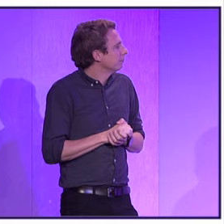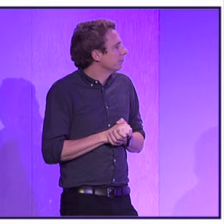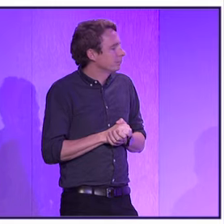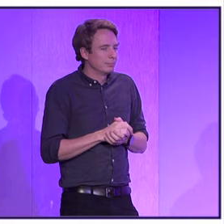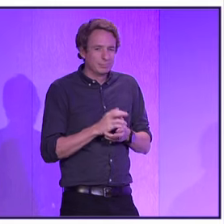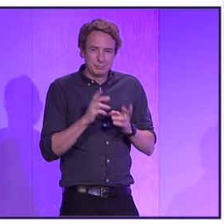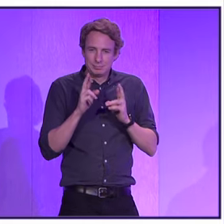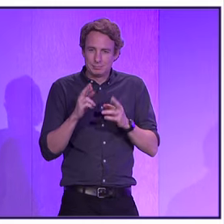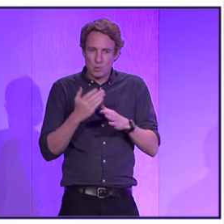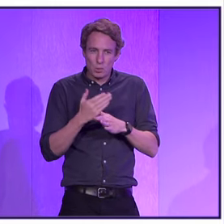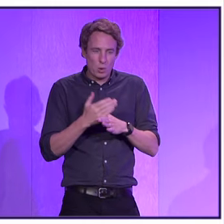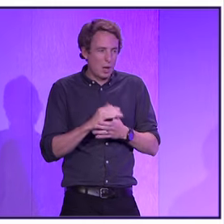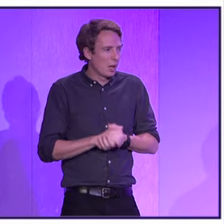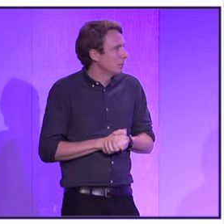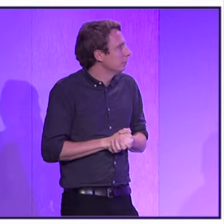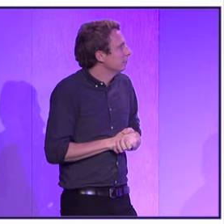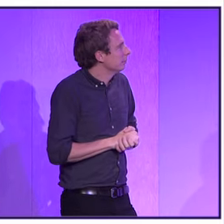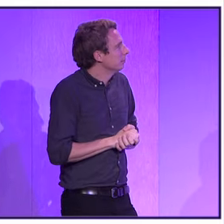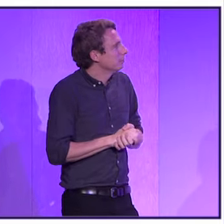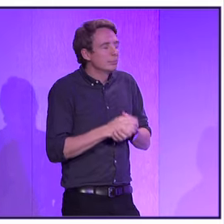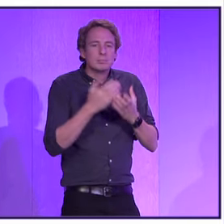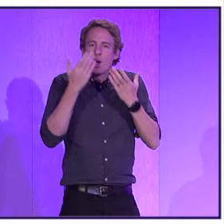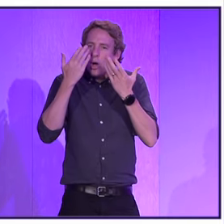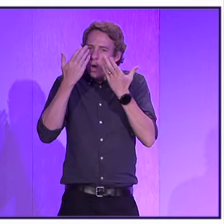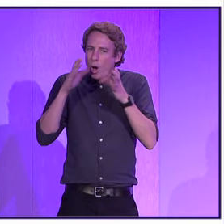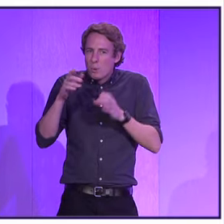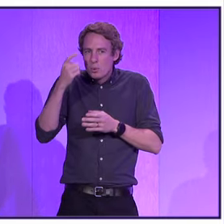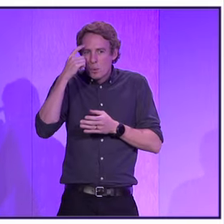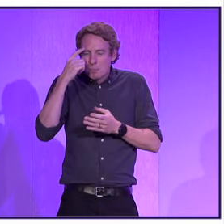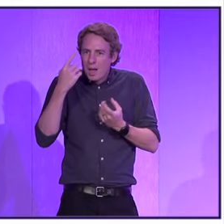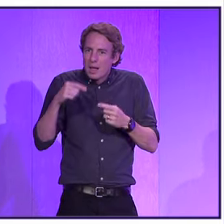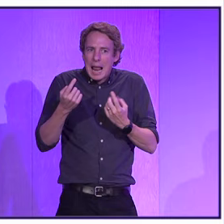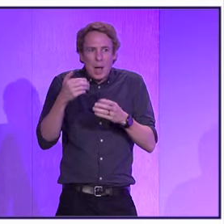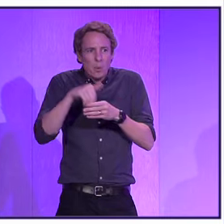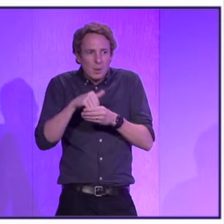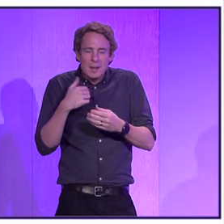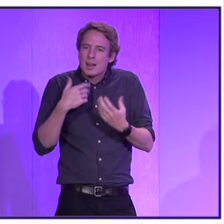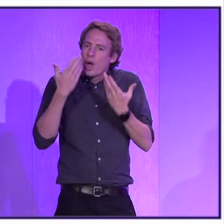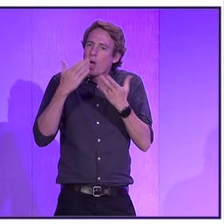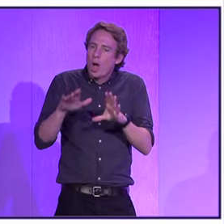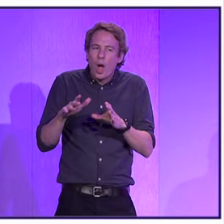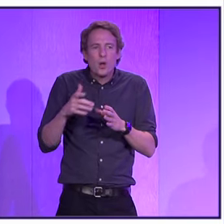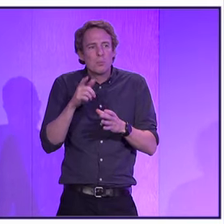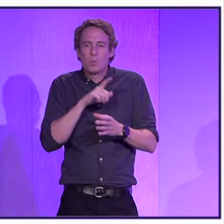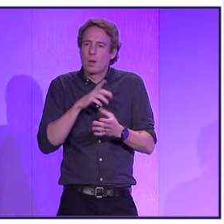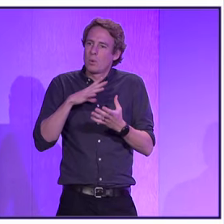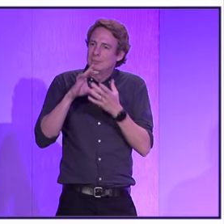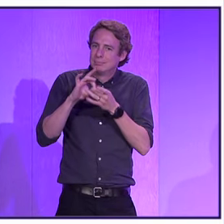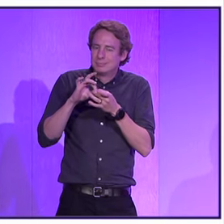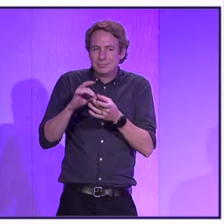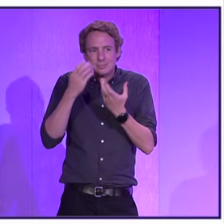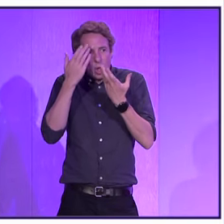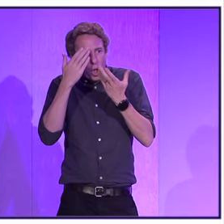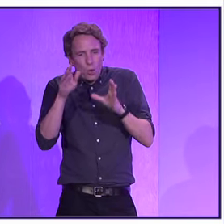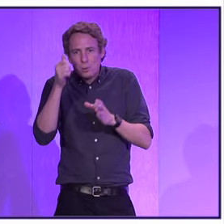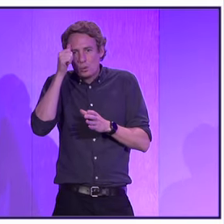Okay, let's pray it works. Open up your mind, make some rhythm come in. Open up your brain, do some reasoning. Open up your thoughts so we can connect.